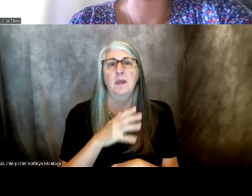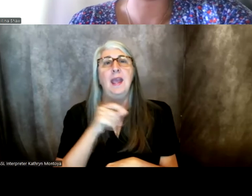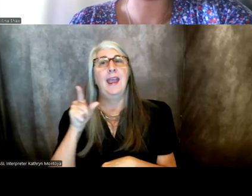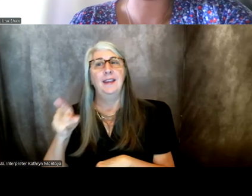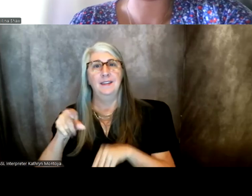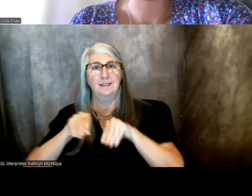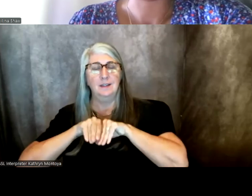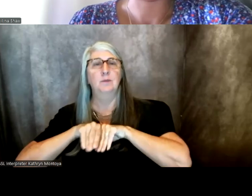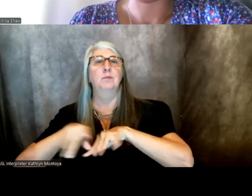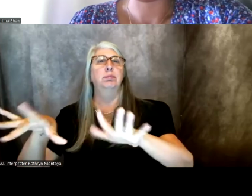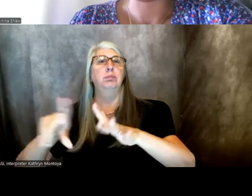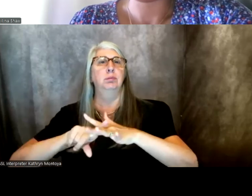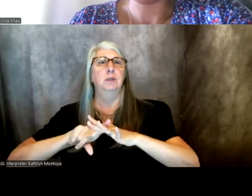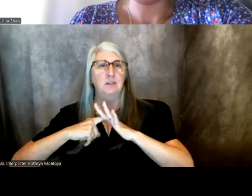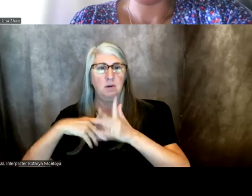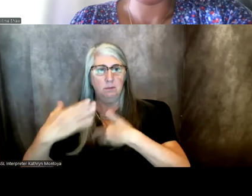down